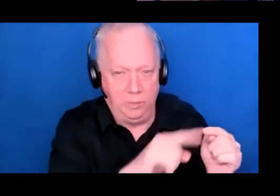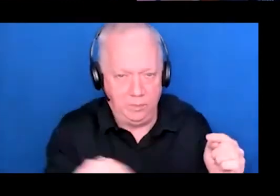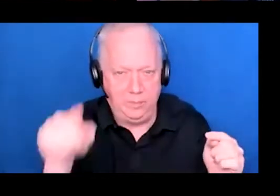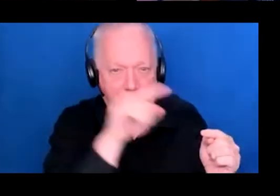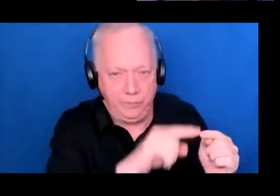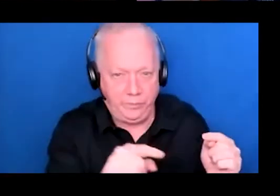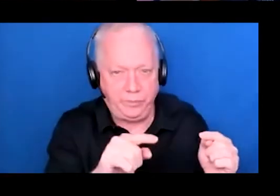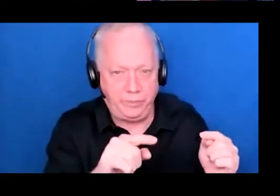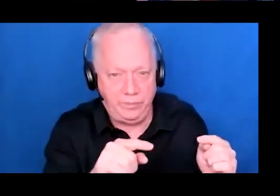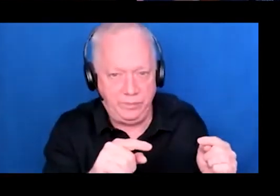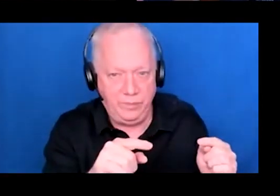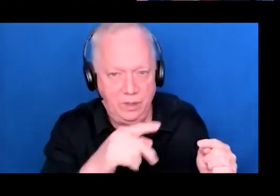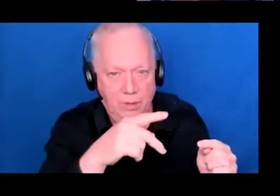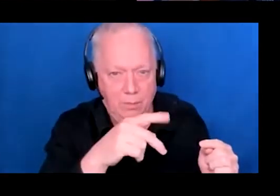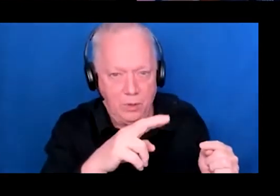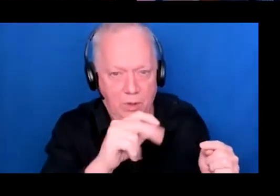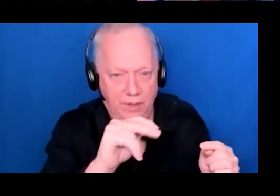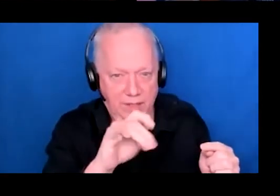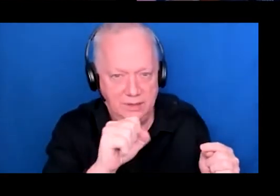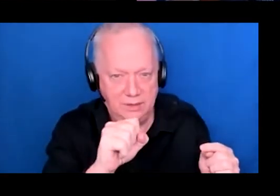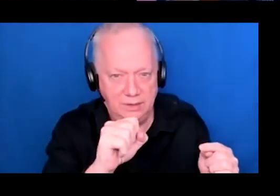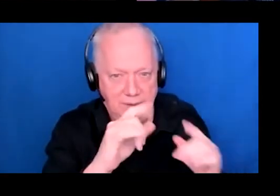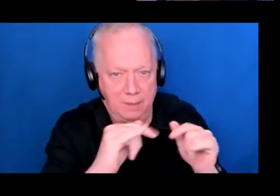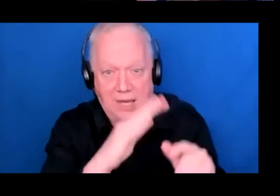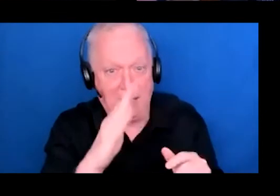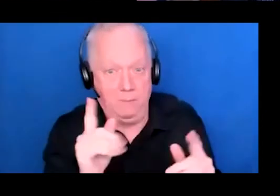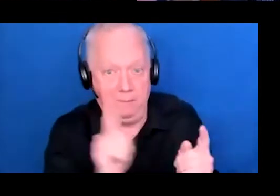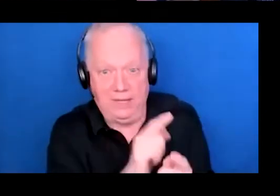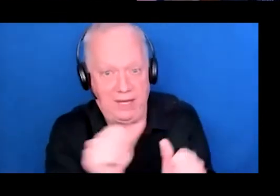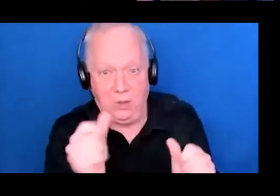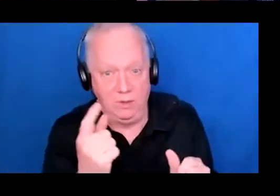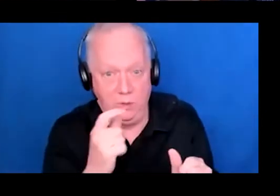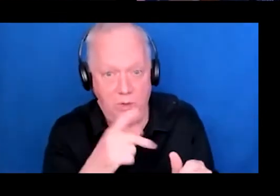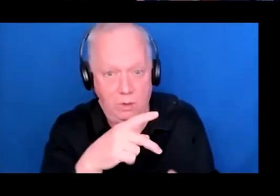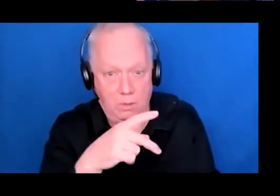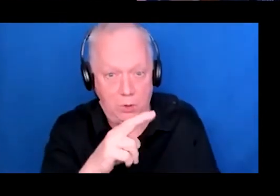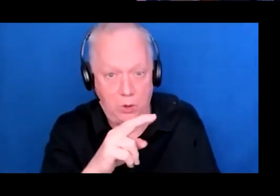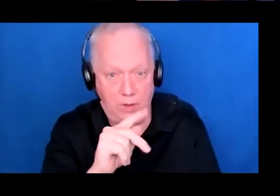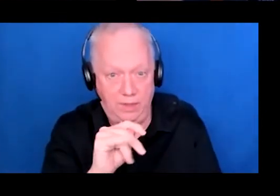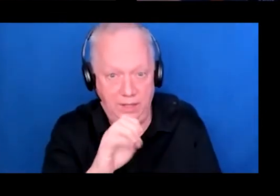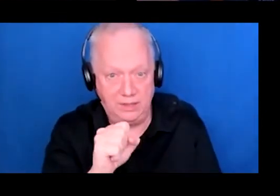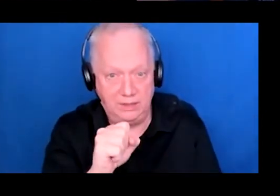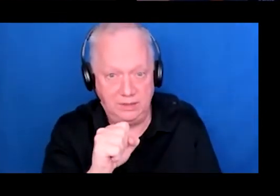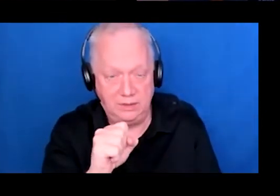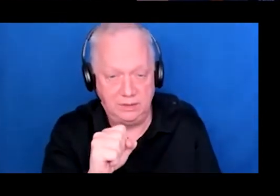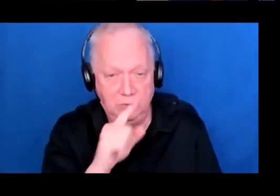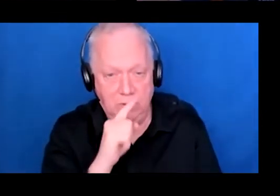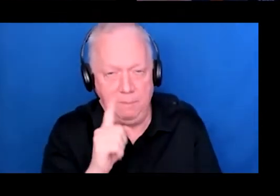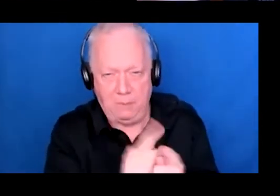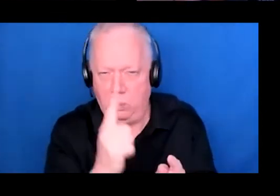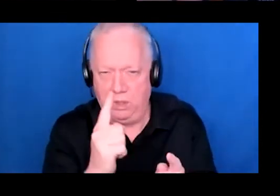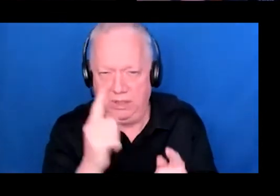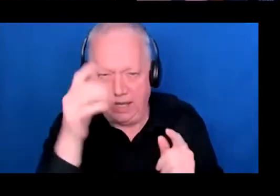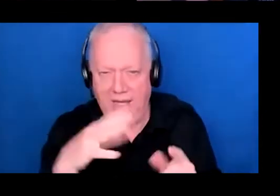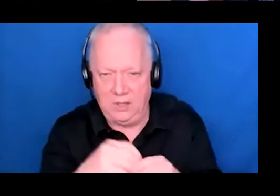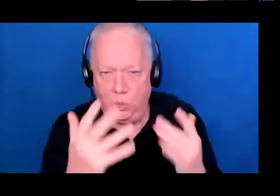with the Perthes camp, where like I had never met anyone with Perthes really. Like maybe I met like one guy